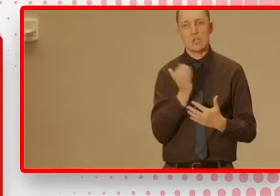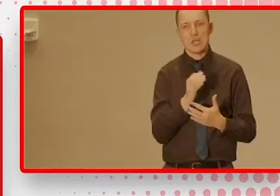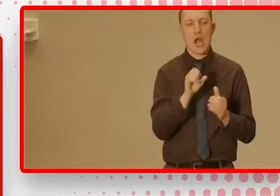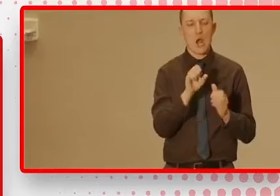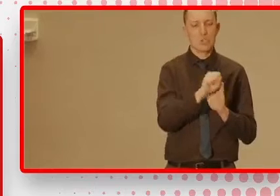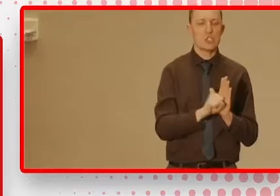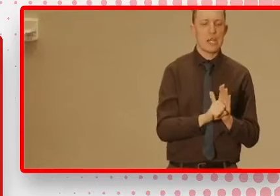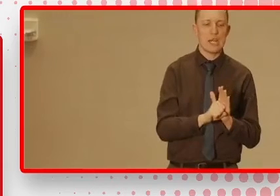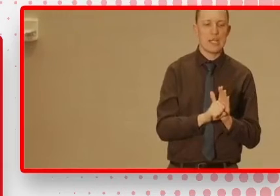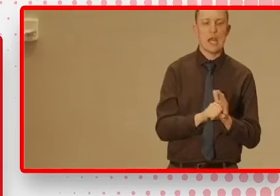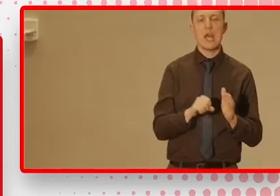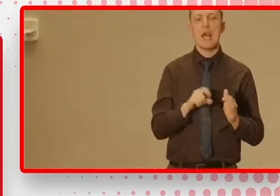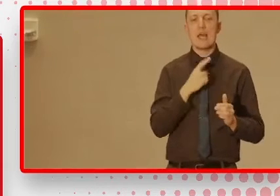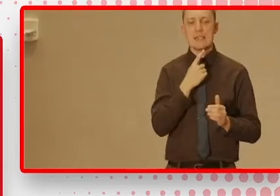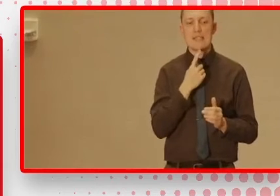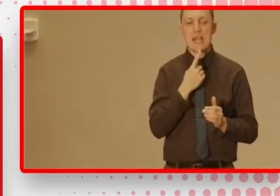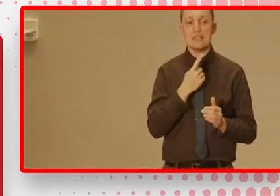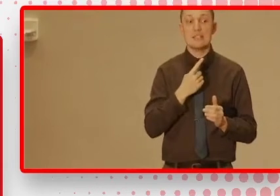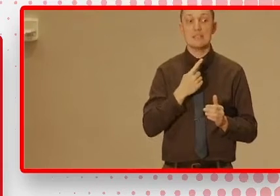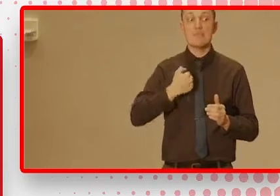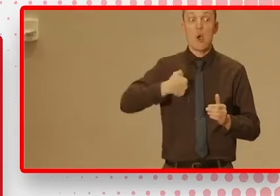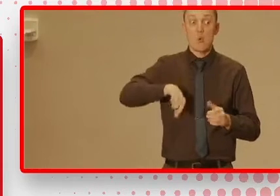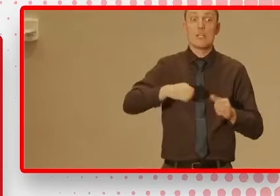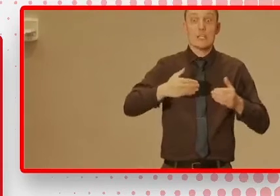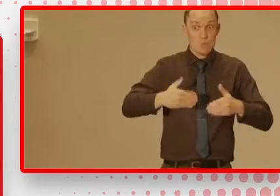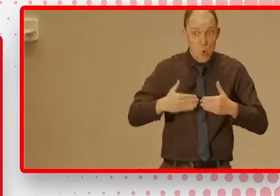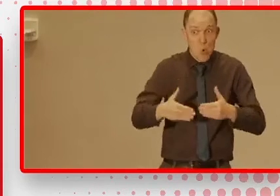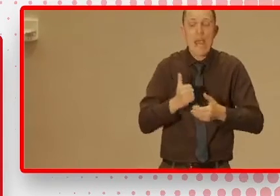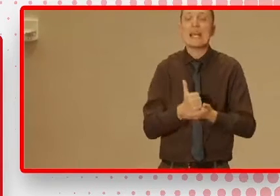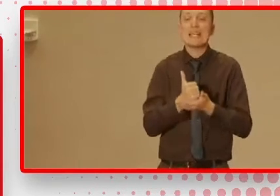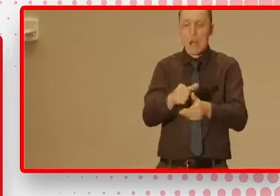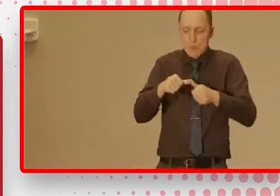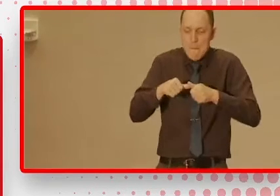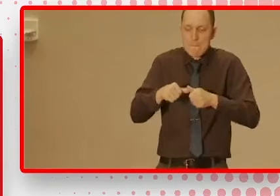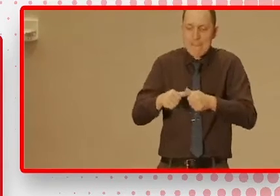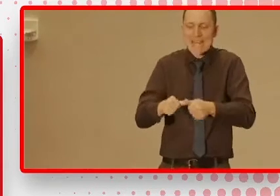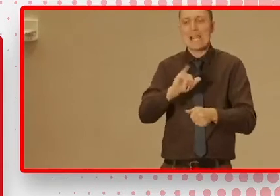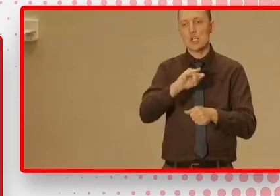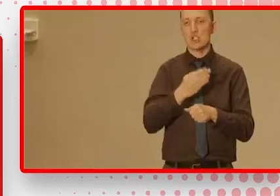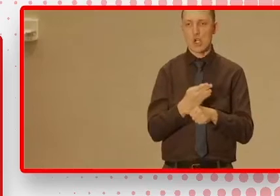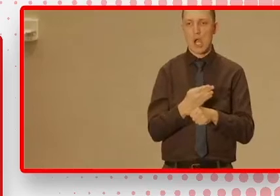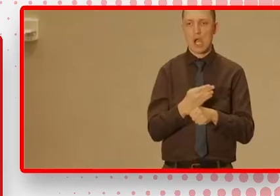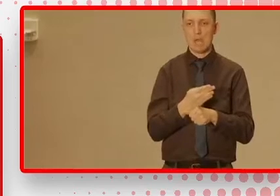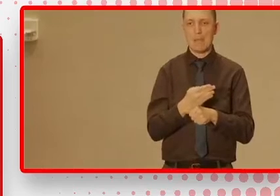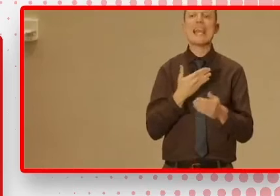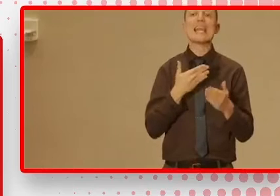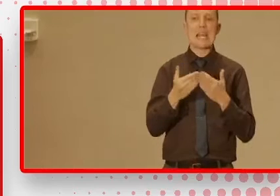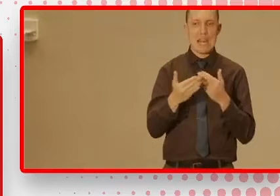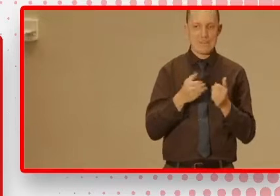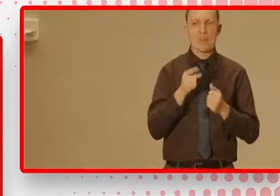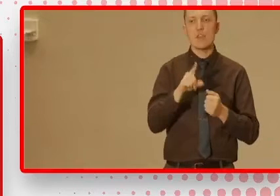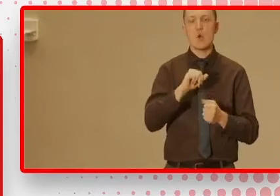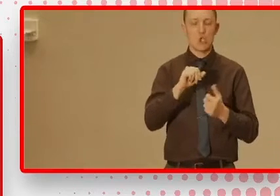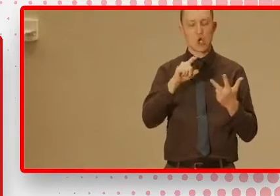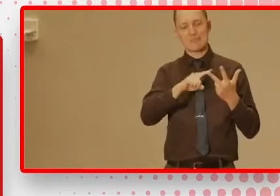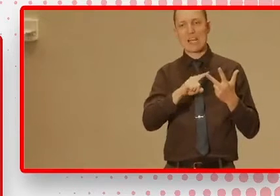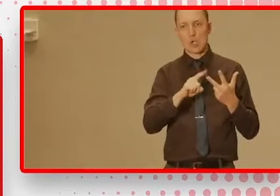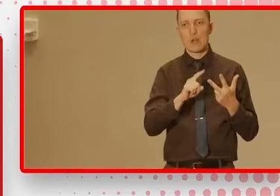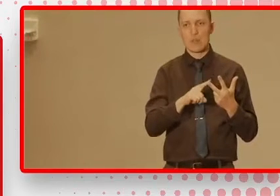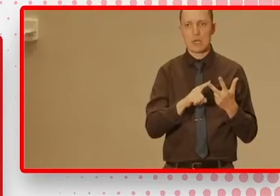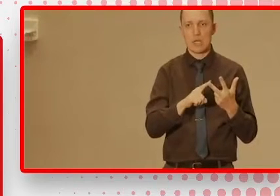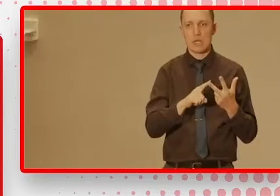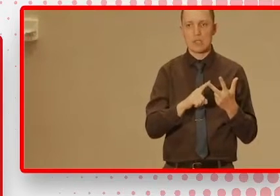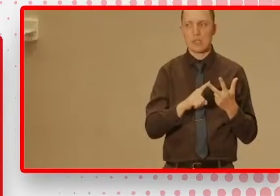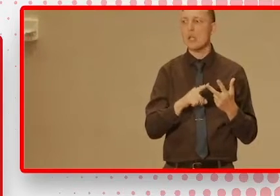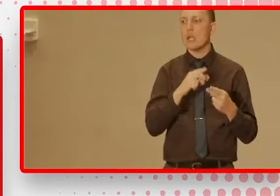says, we get to go ahead and help you maintain that job even though you fell in category 3. So we call that job retention services. So